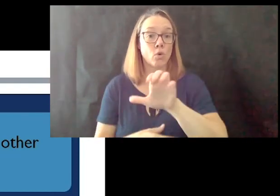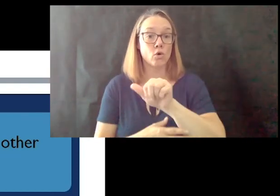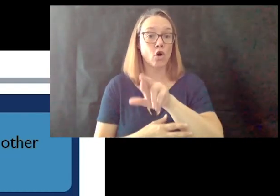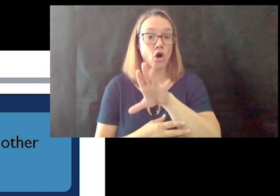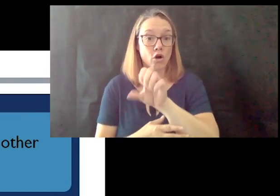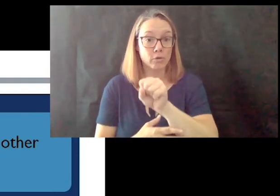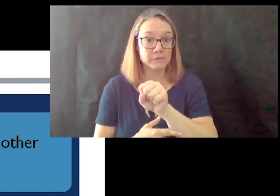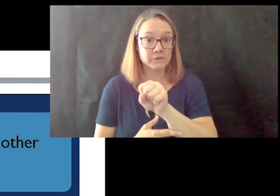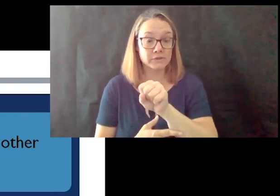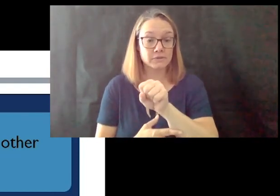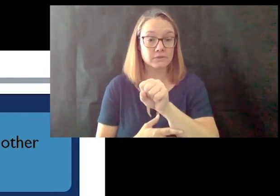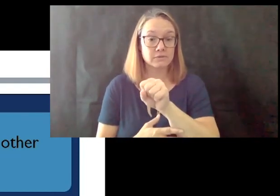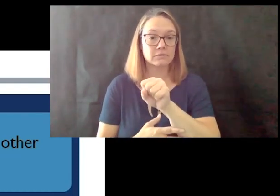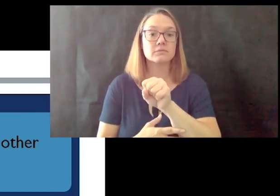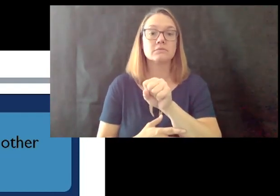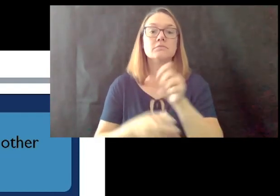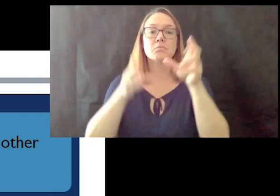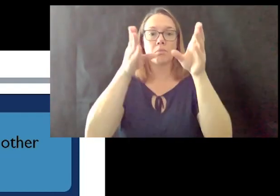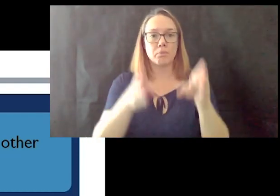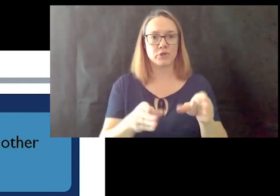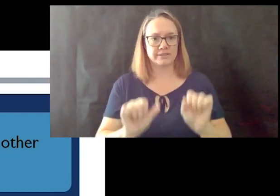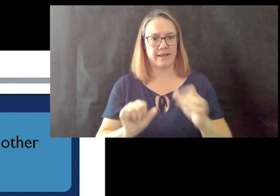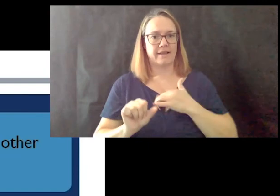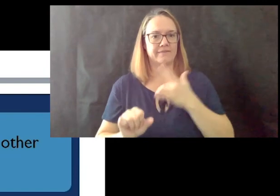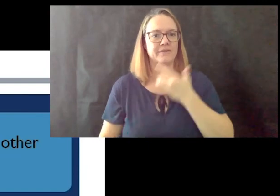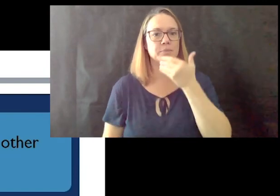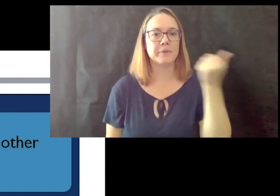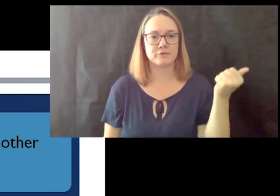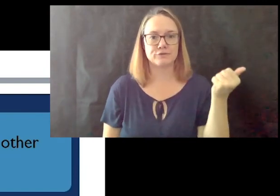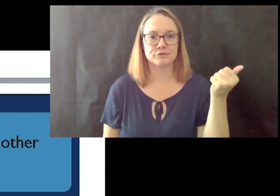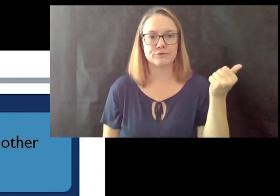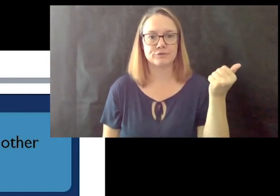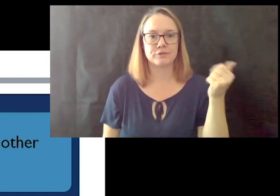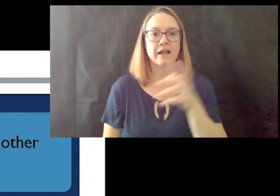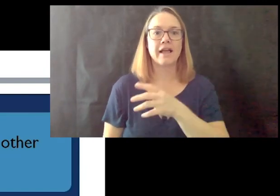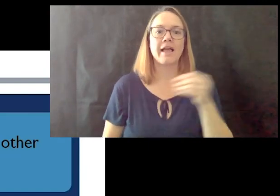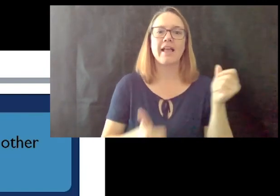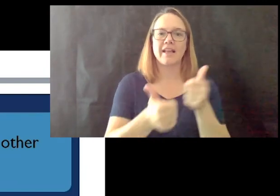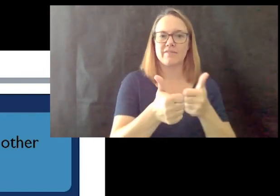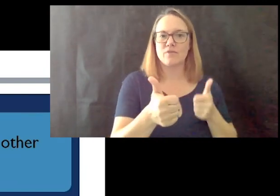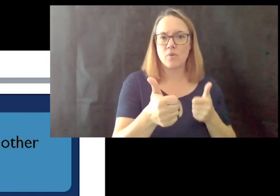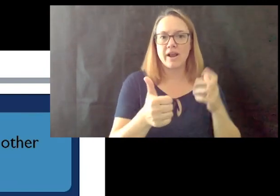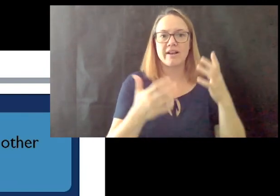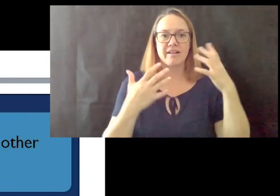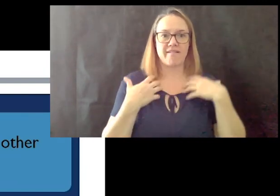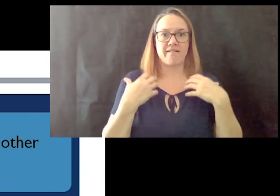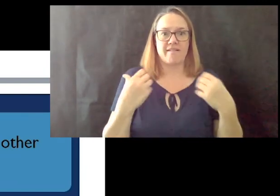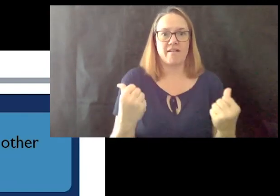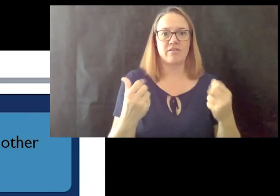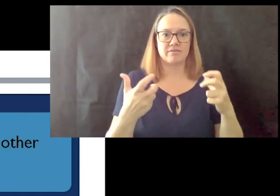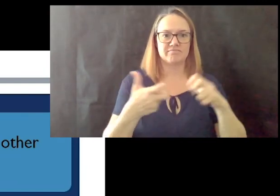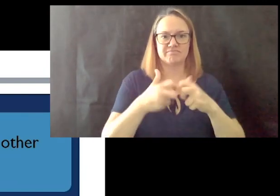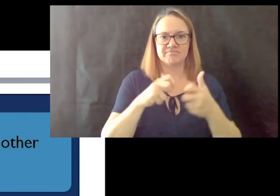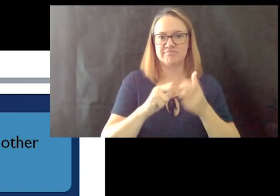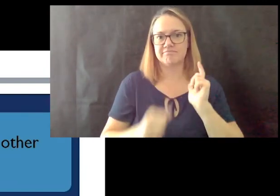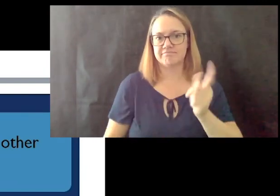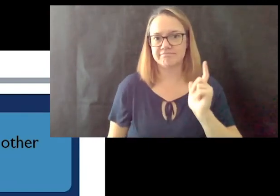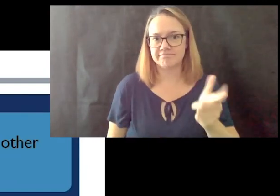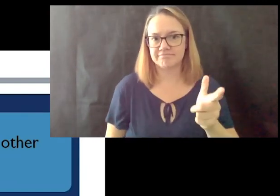carbs, it can lead to individuals feeling better and avoiding further health complications that can